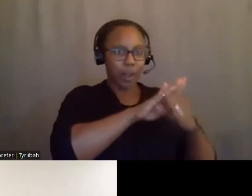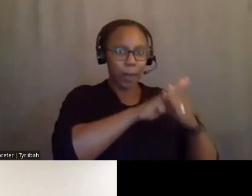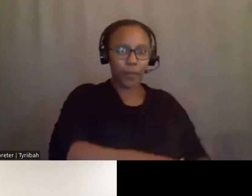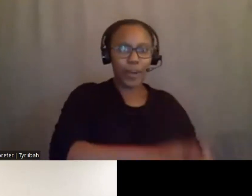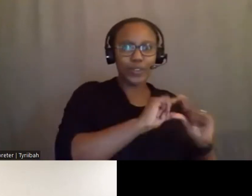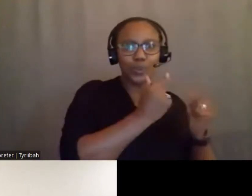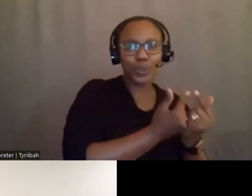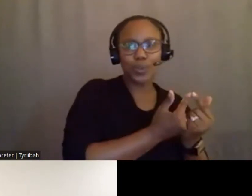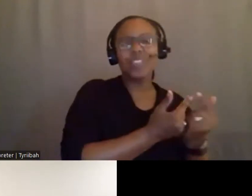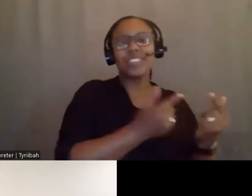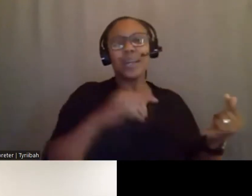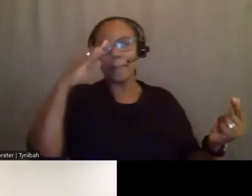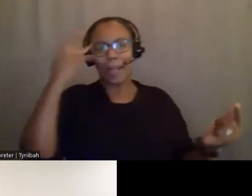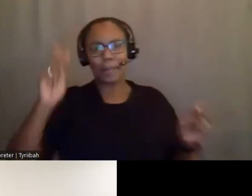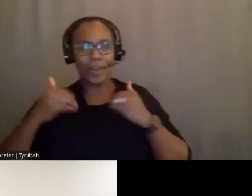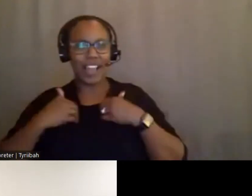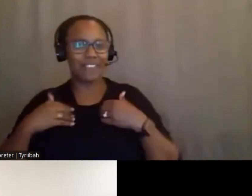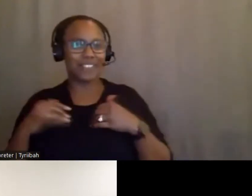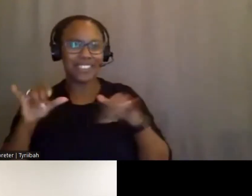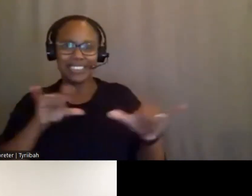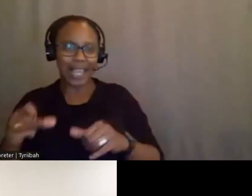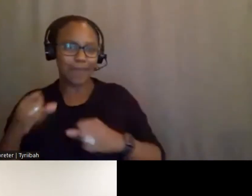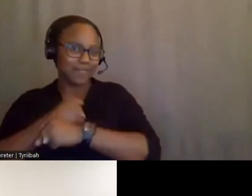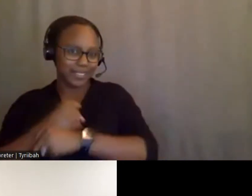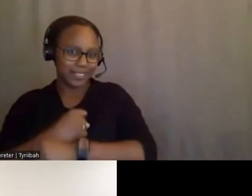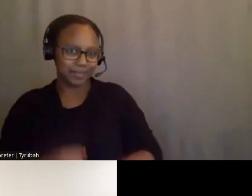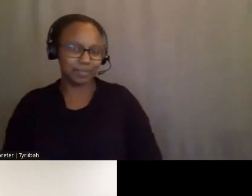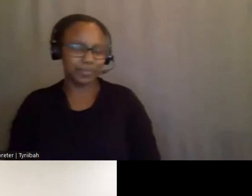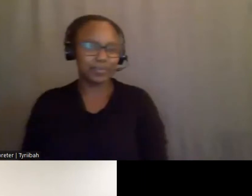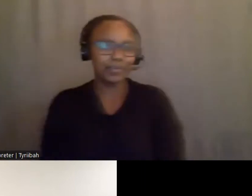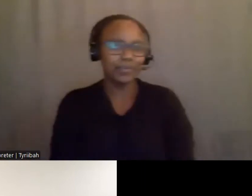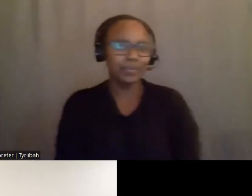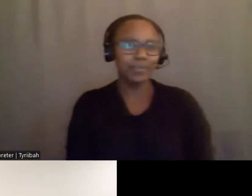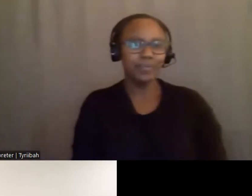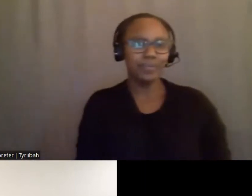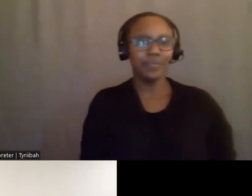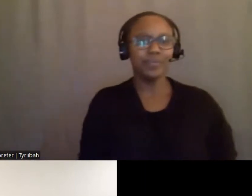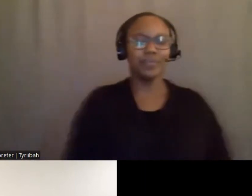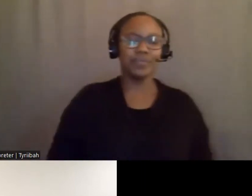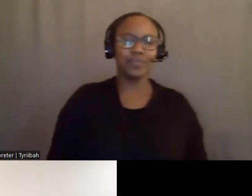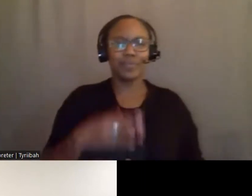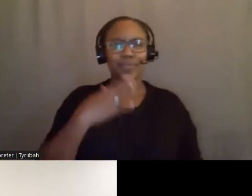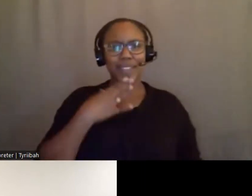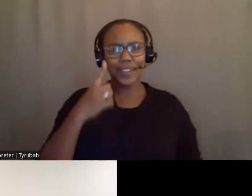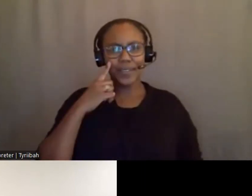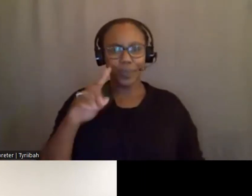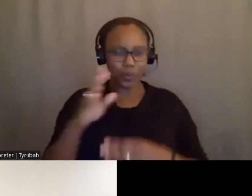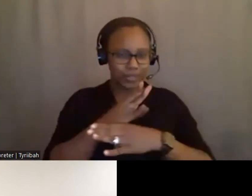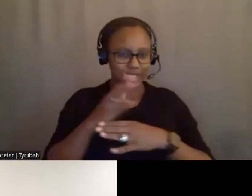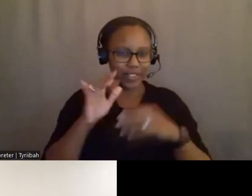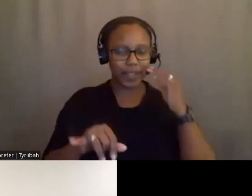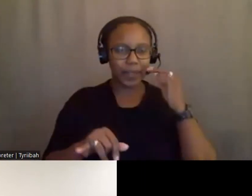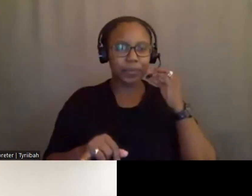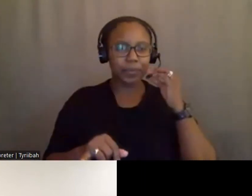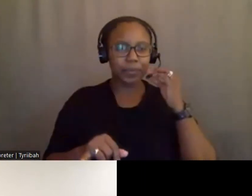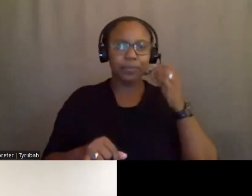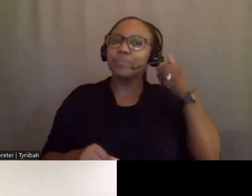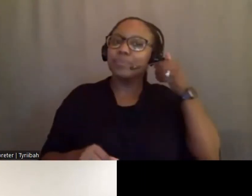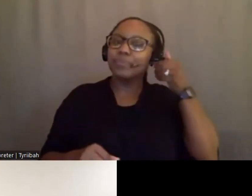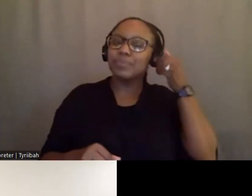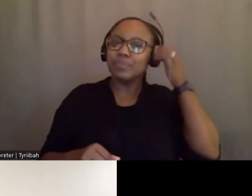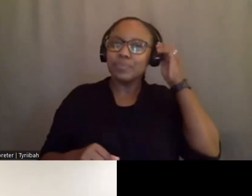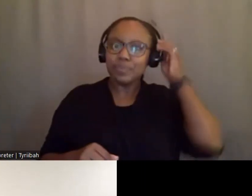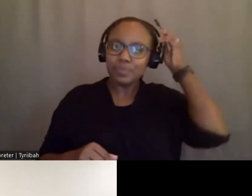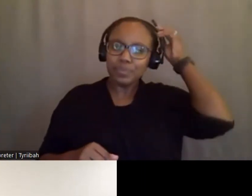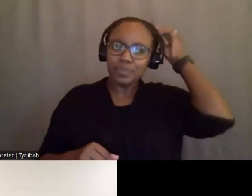Thank you for sharing those stories, because we know that when we ban history, we ban teaching truthful